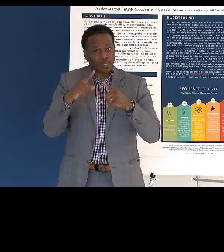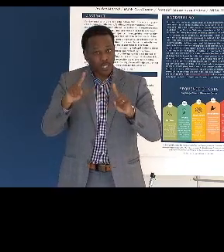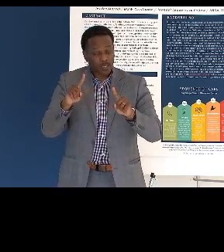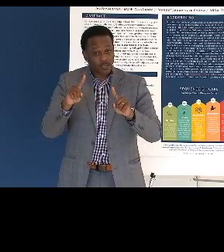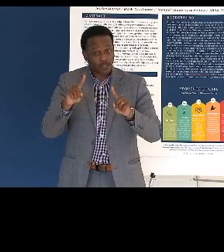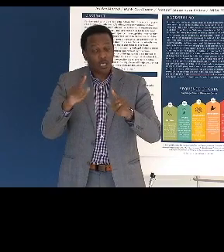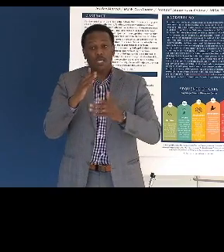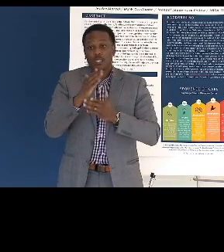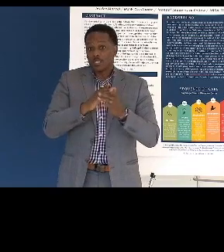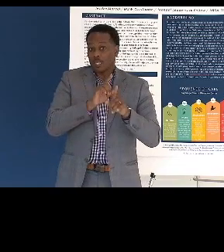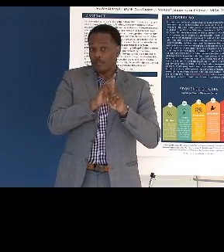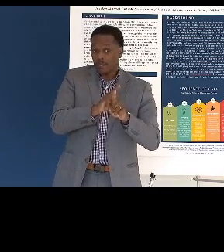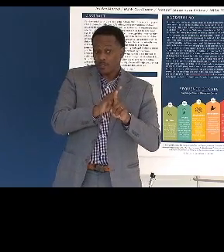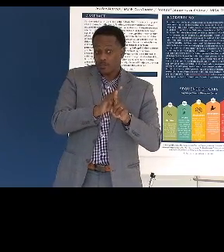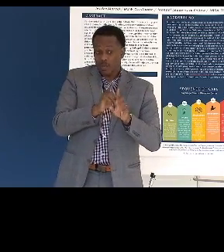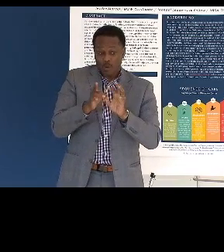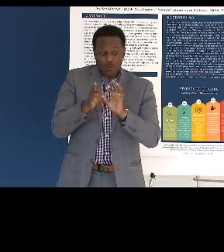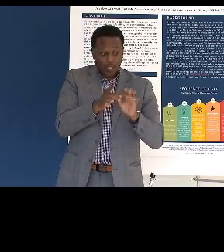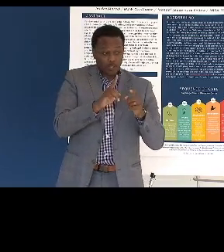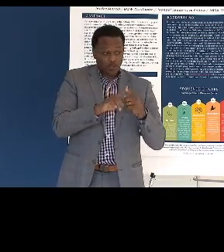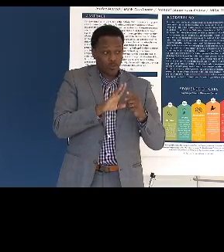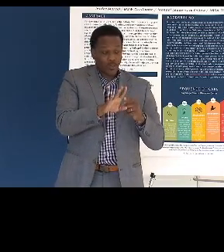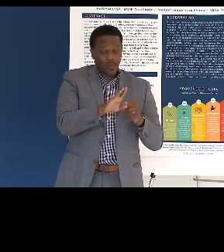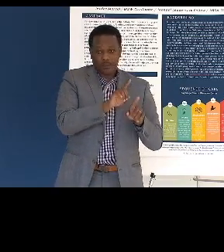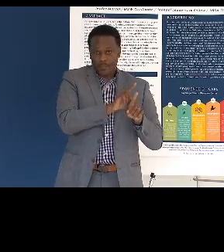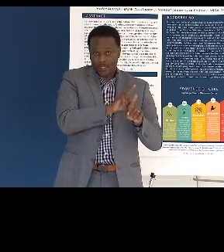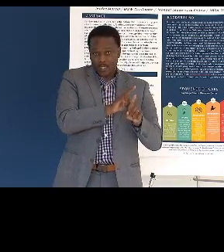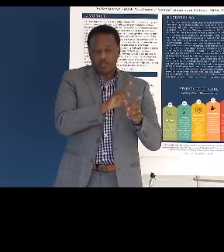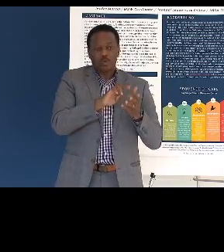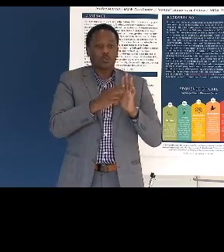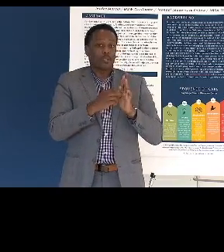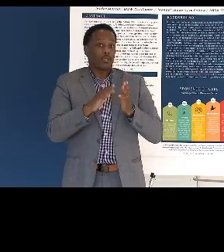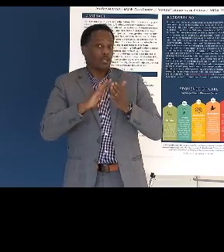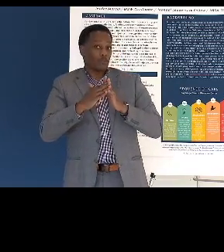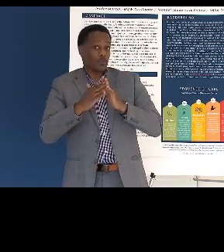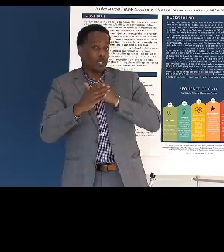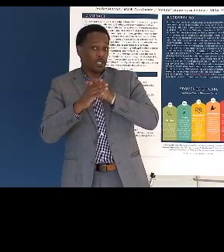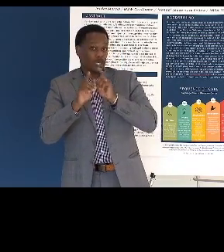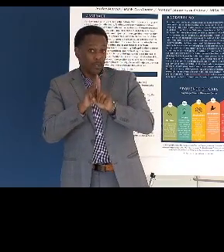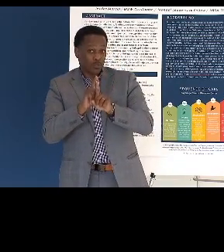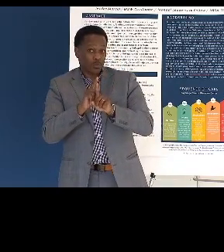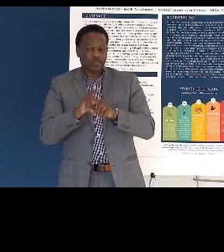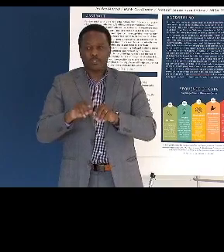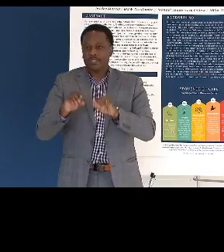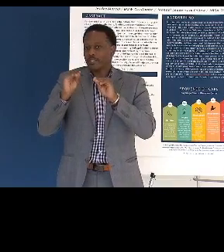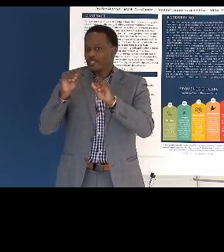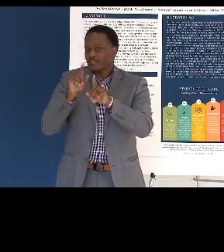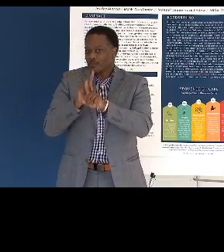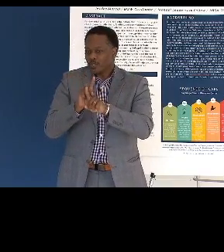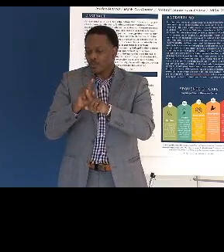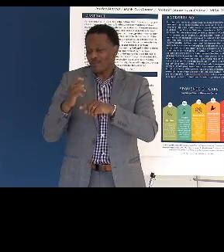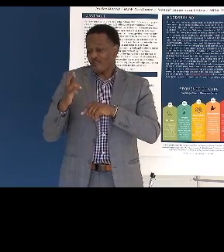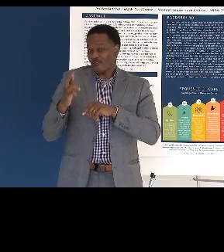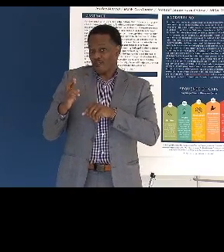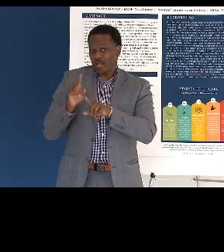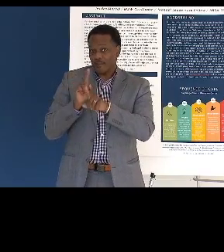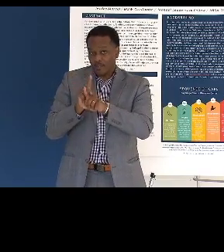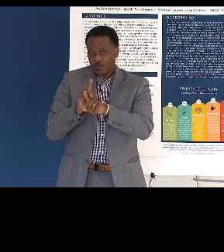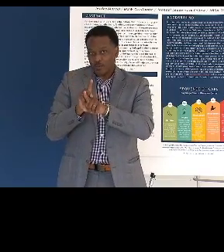categorized according to their affiliation to mentees, so community mentors, teacher mentors, friend mentors, and kin